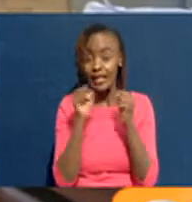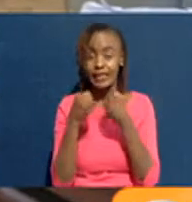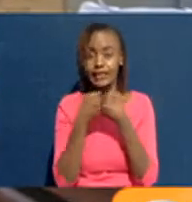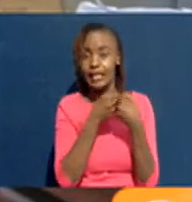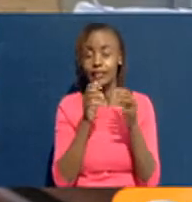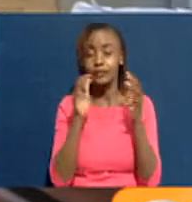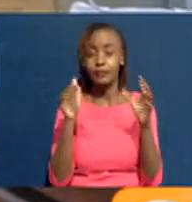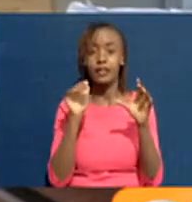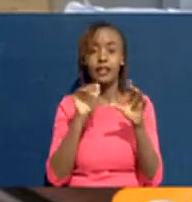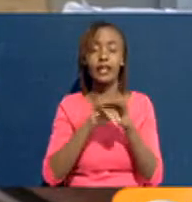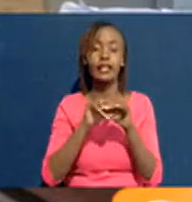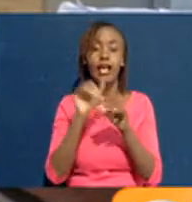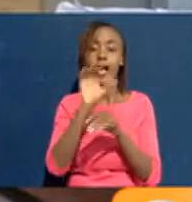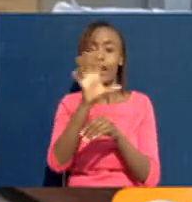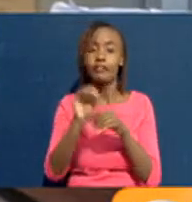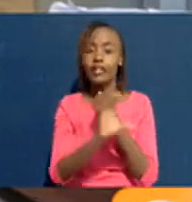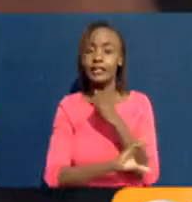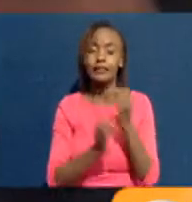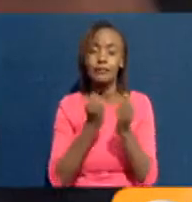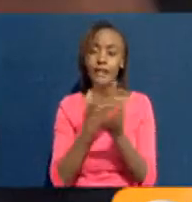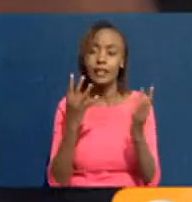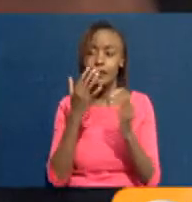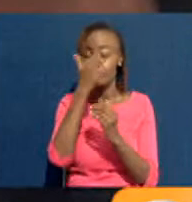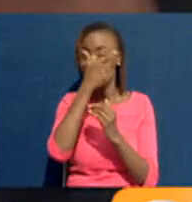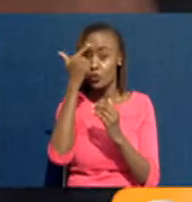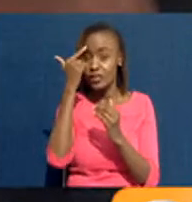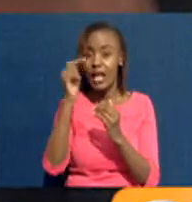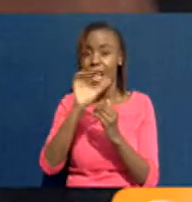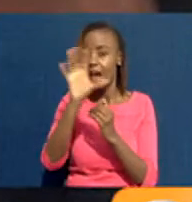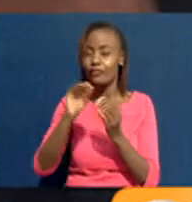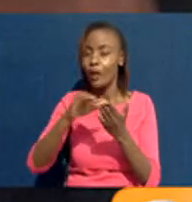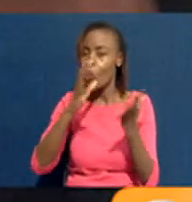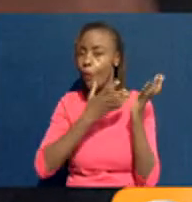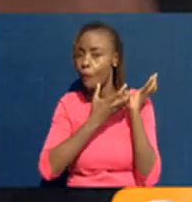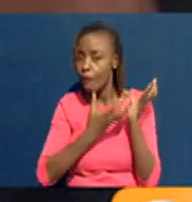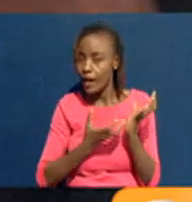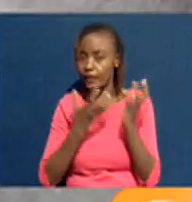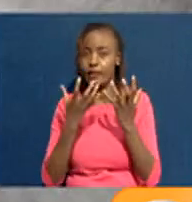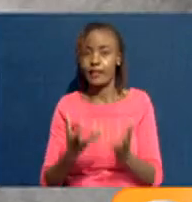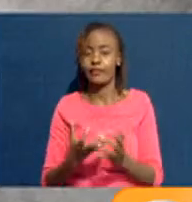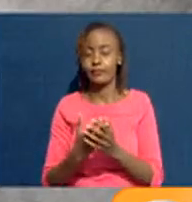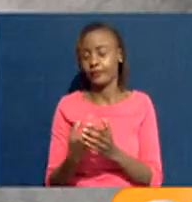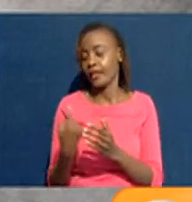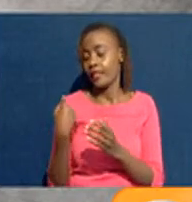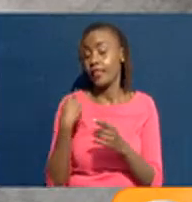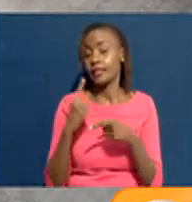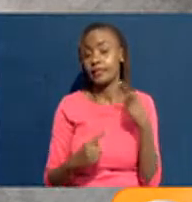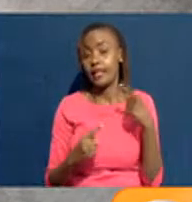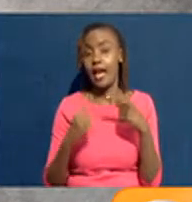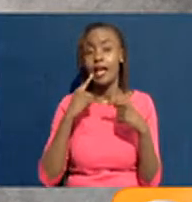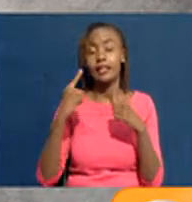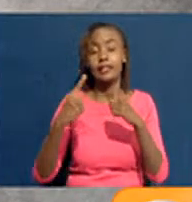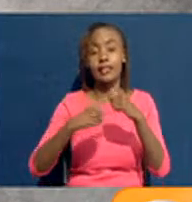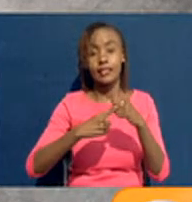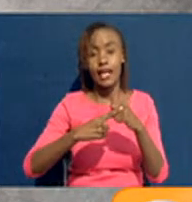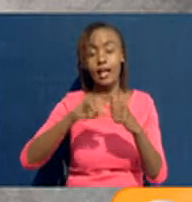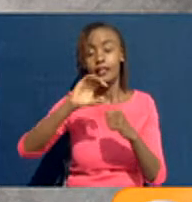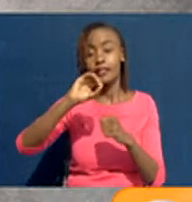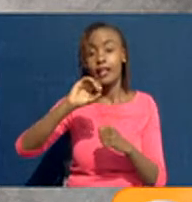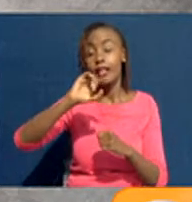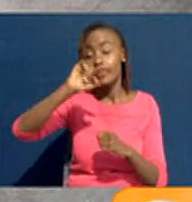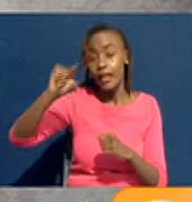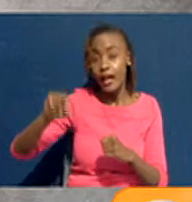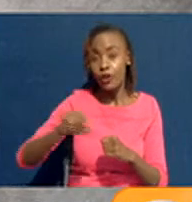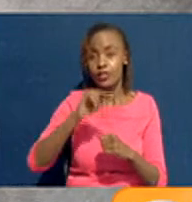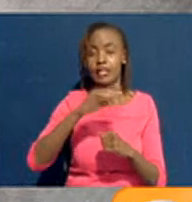countries across the globe, with Africa bearing the brunt of this burden. Last year alone, 600,000 deaths from malaria